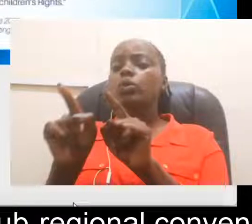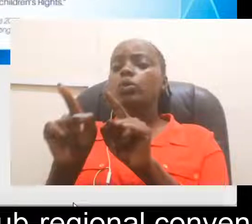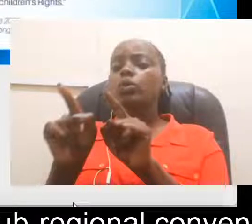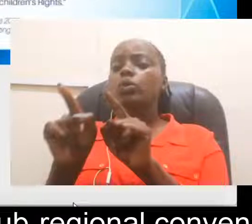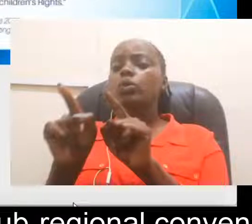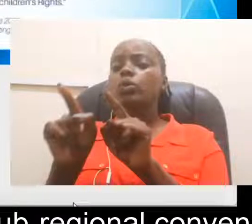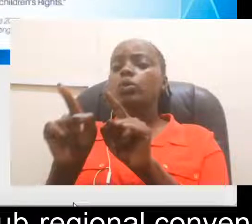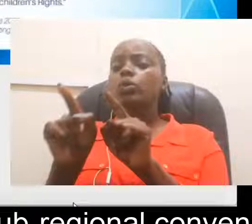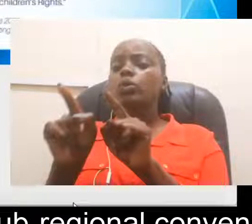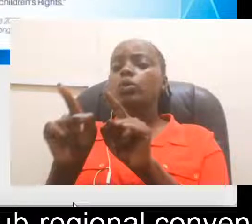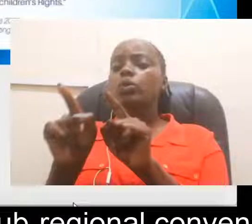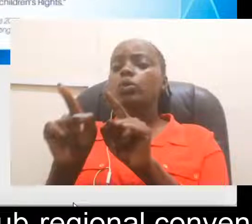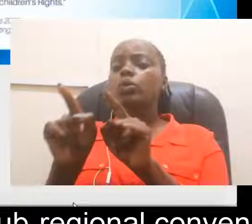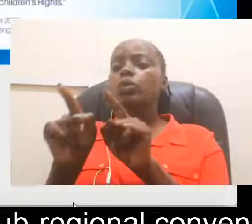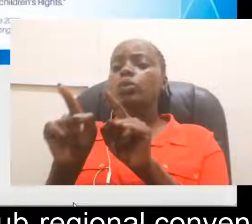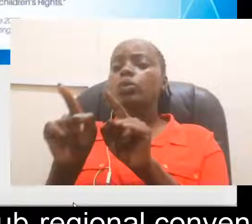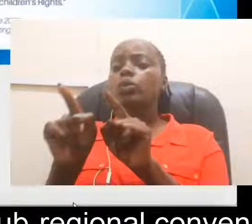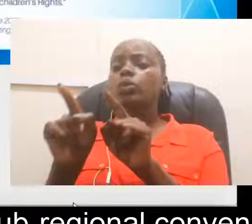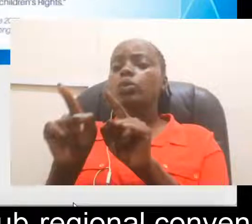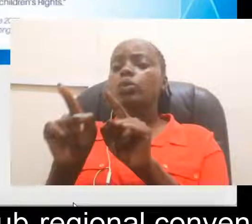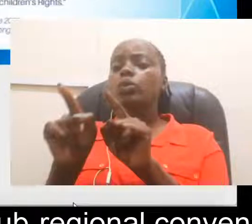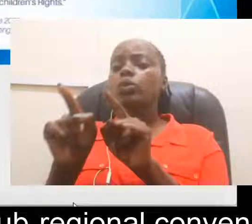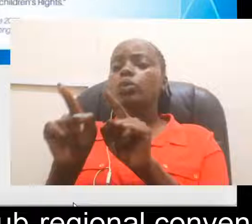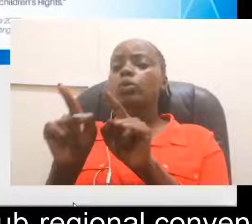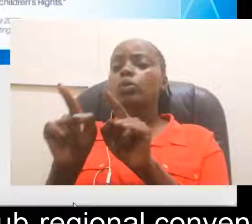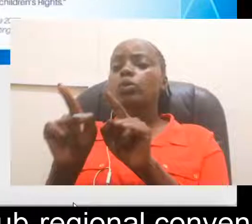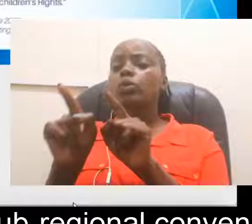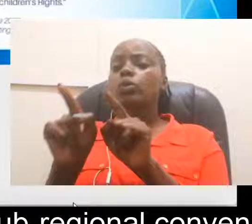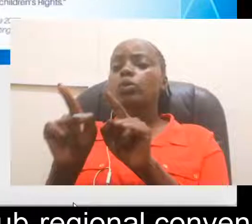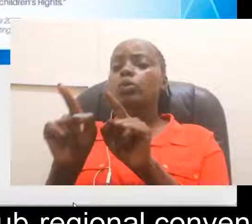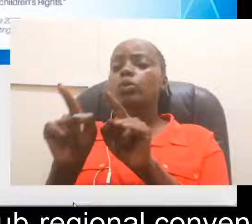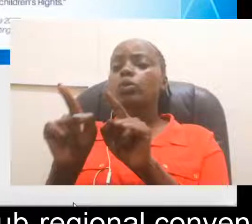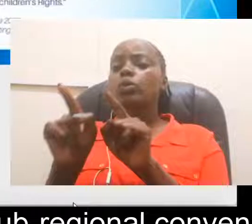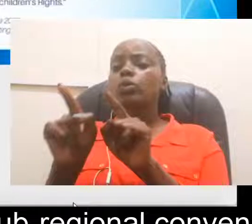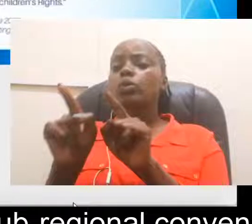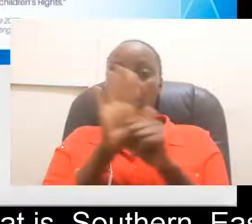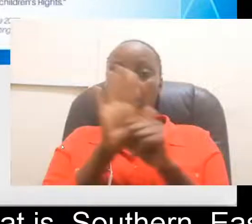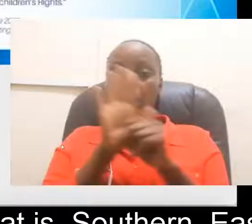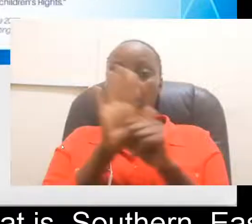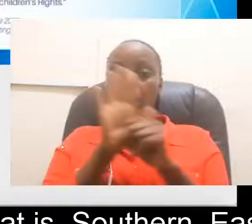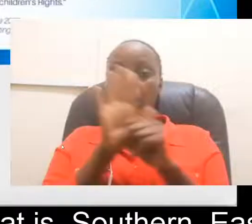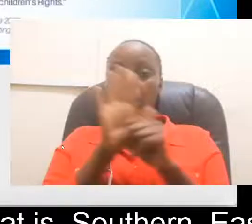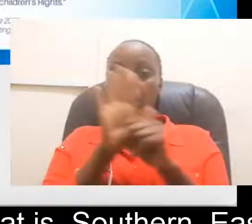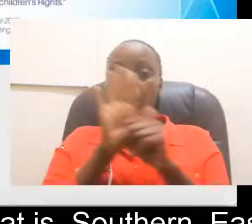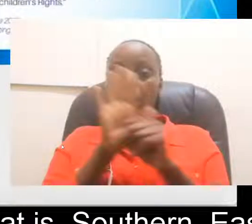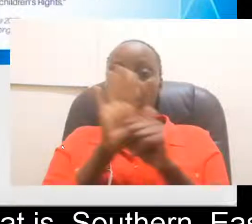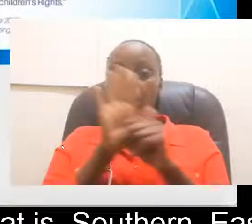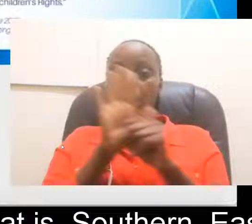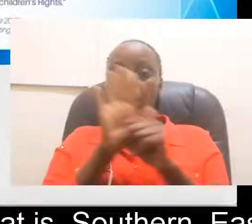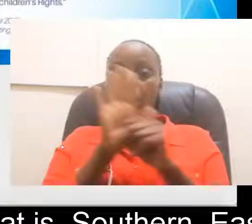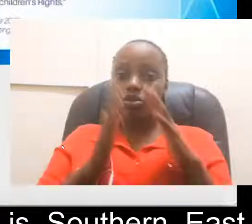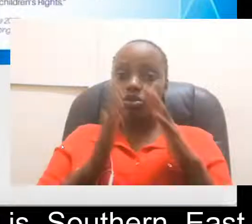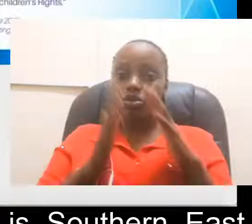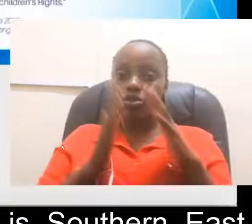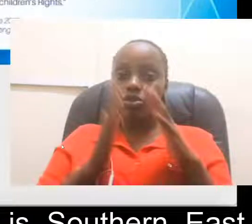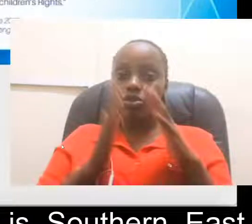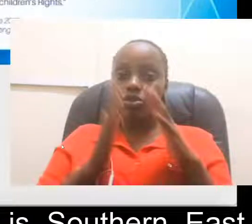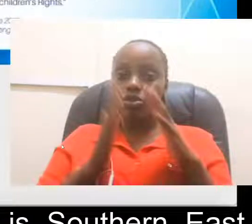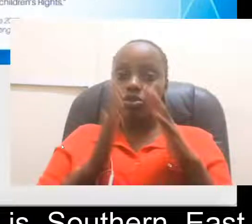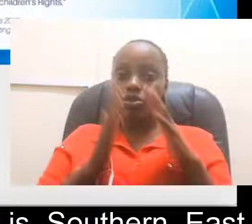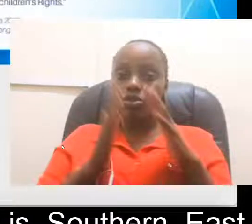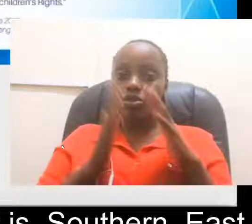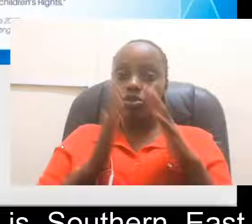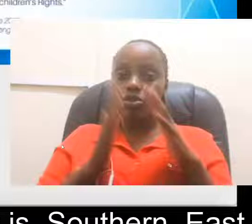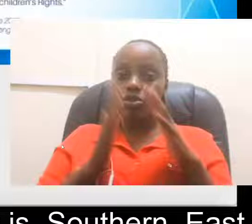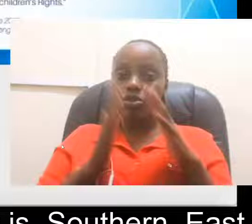been we are also witnessing a lot of human rights violation, especially on countries that are